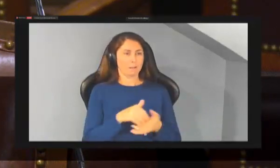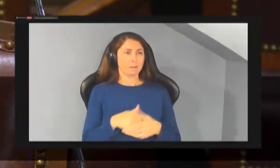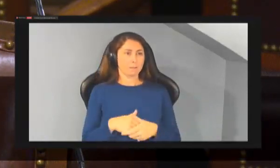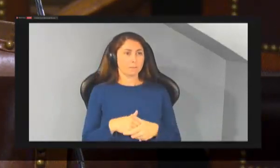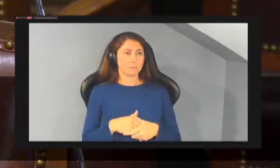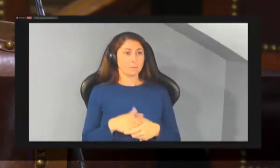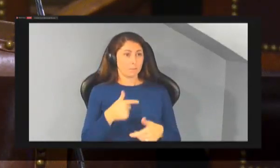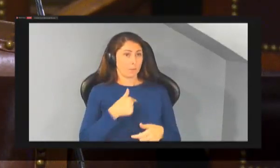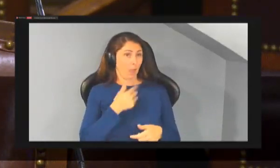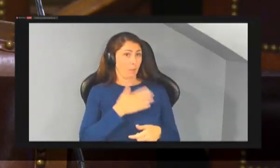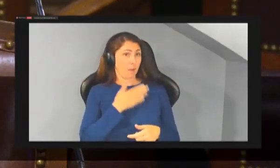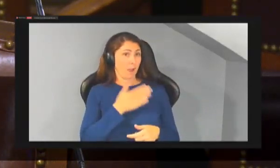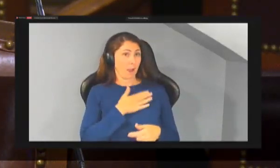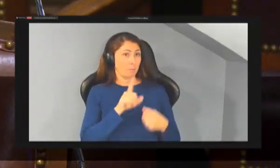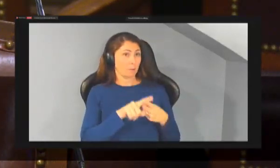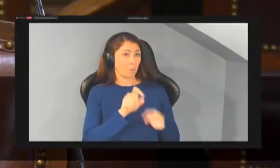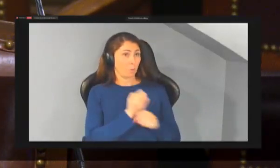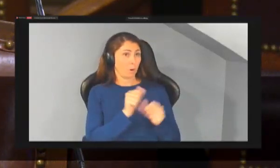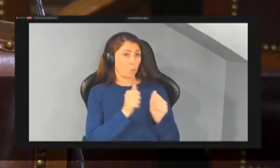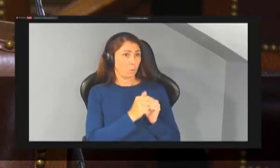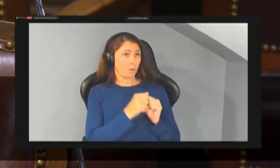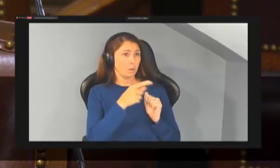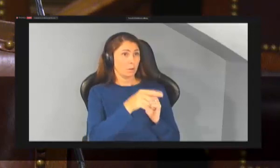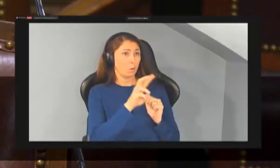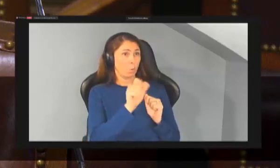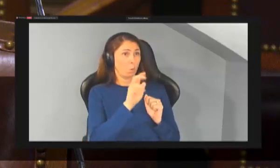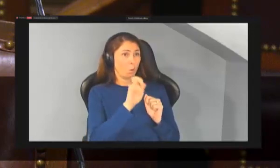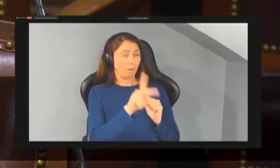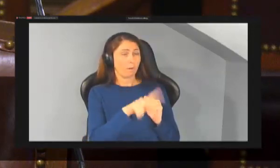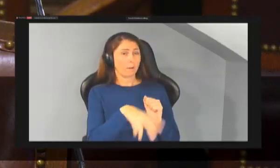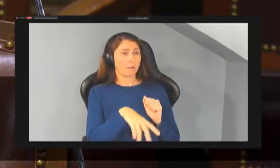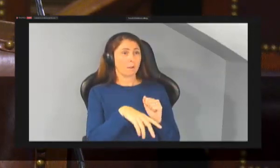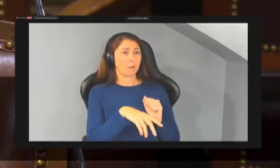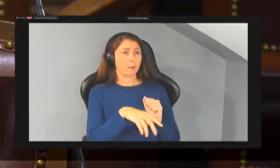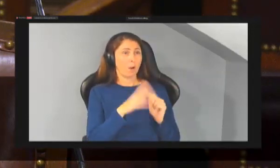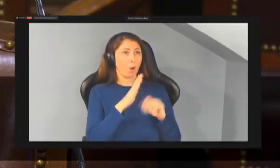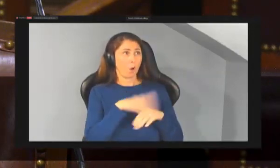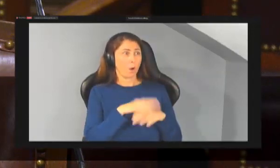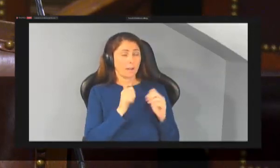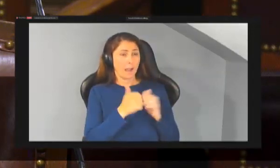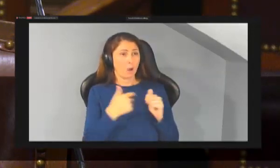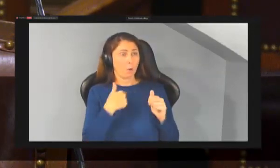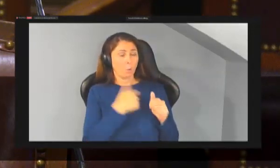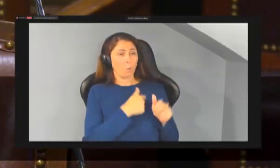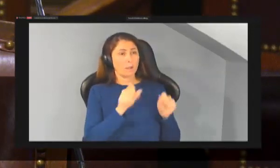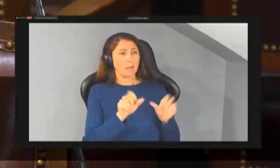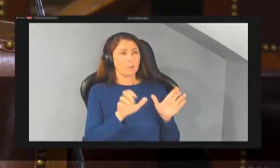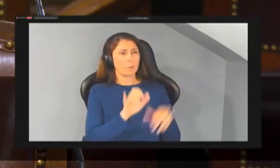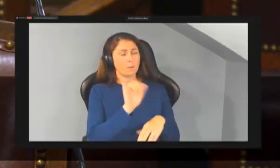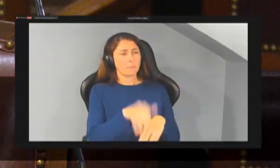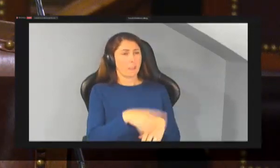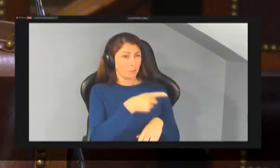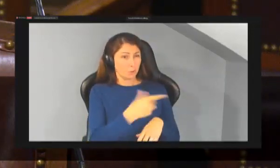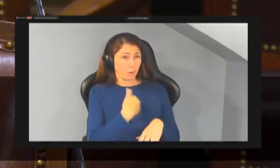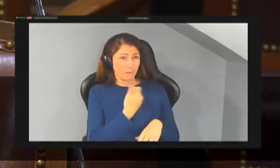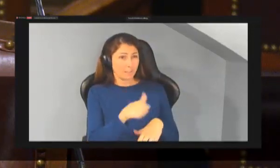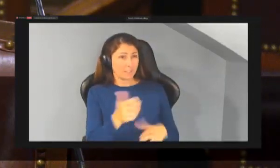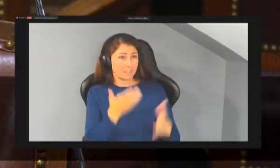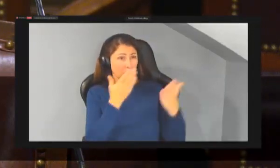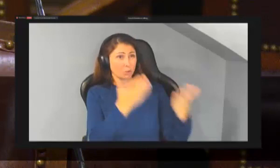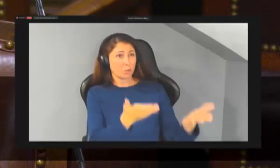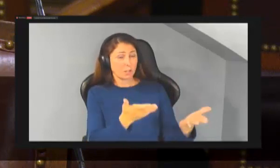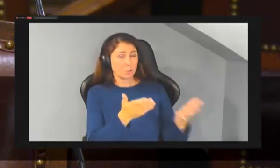with you, Councilwoman Warwick, and on how we can do that. But would you have some suggestions possibly as